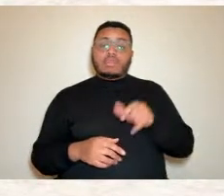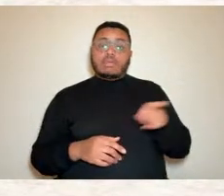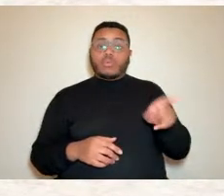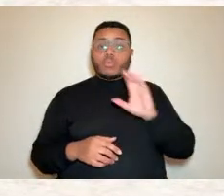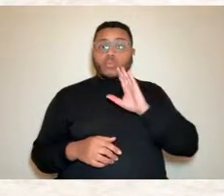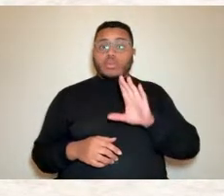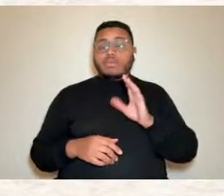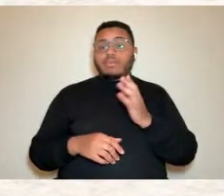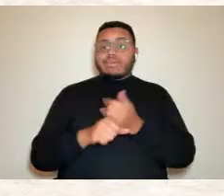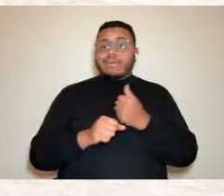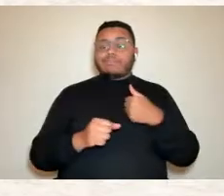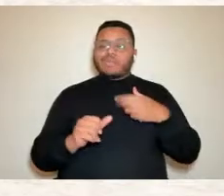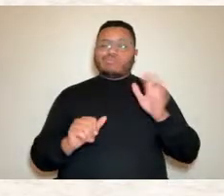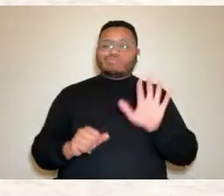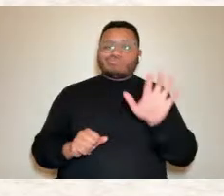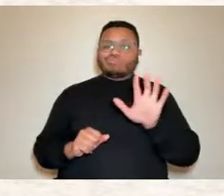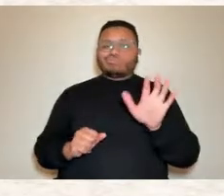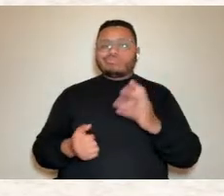me about